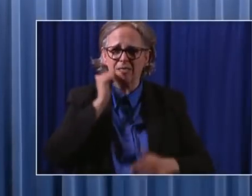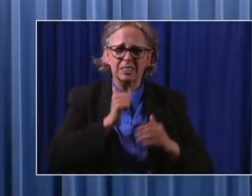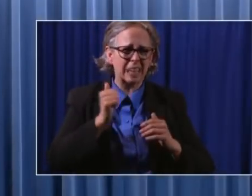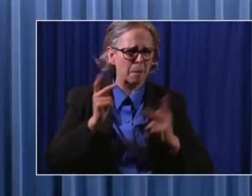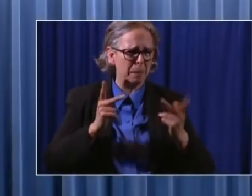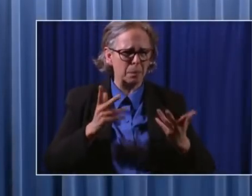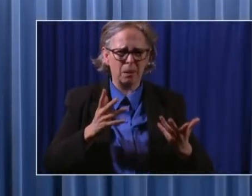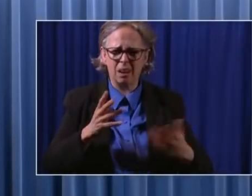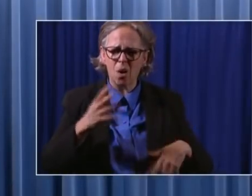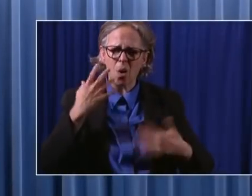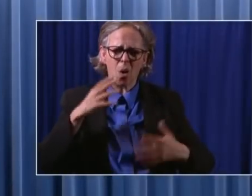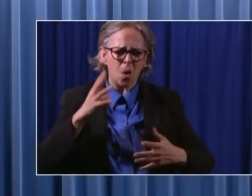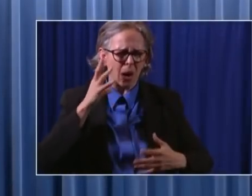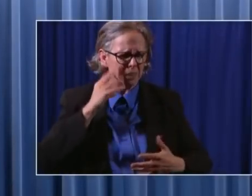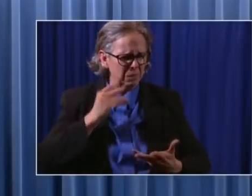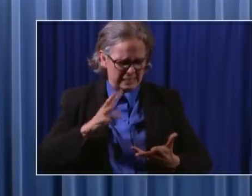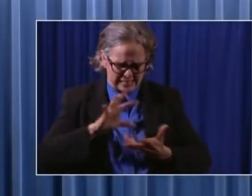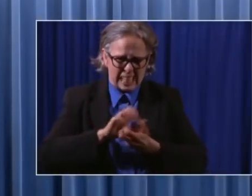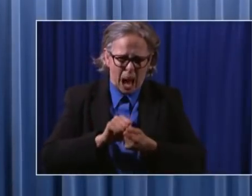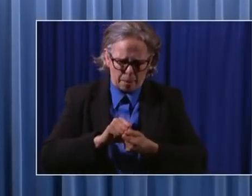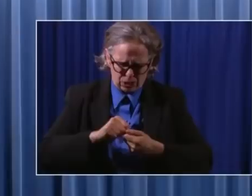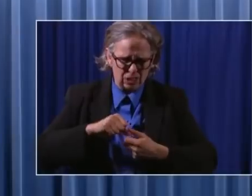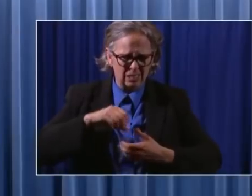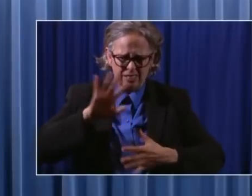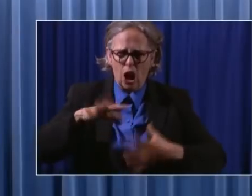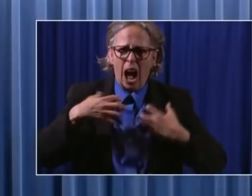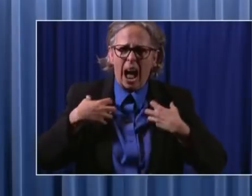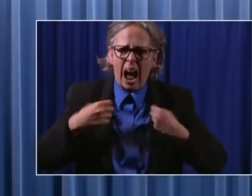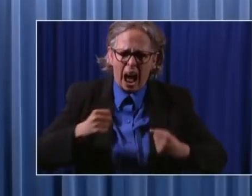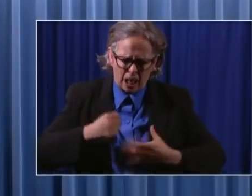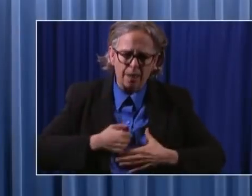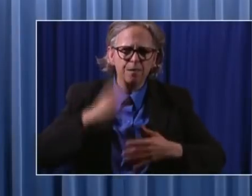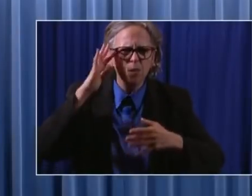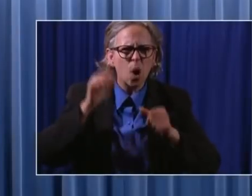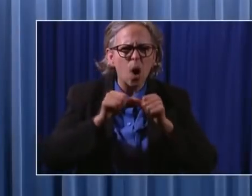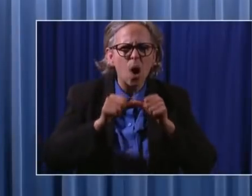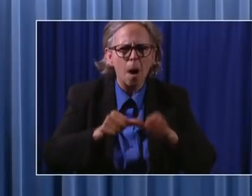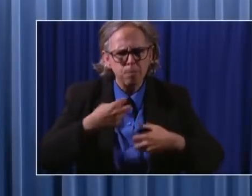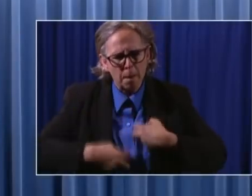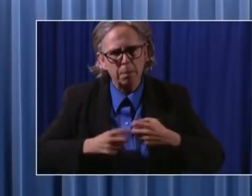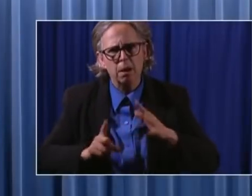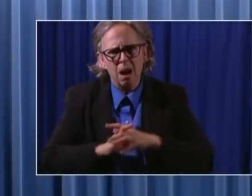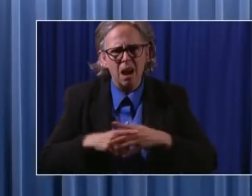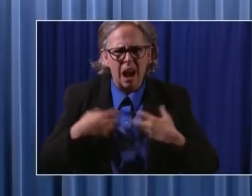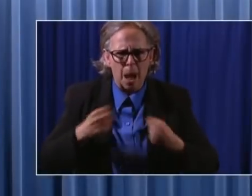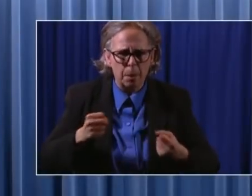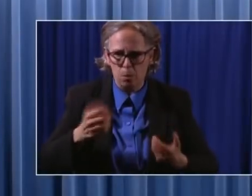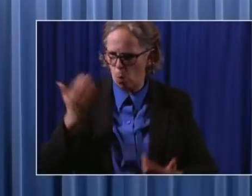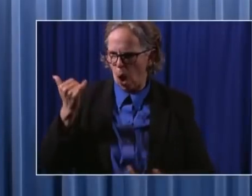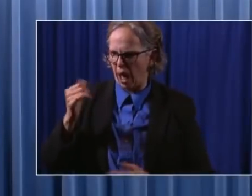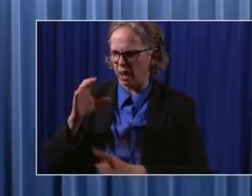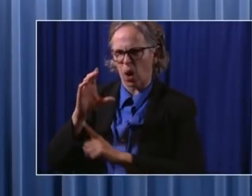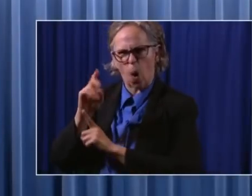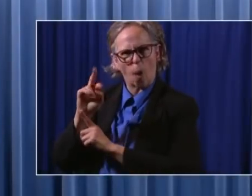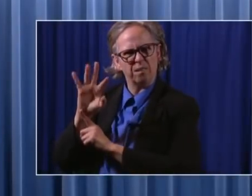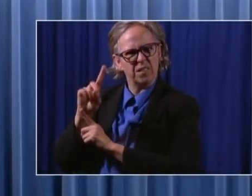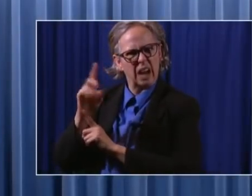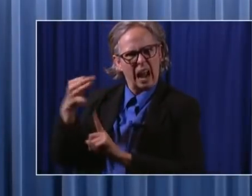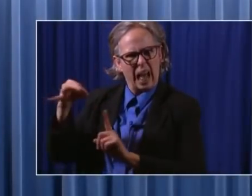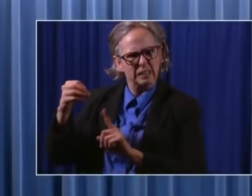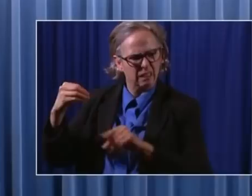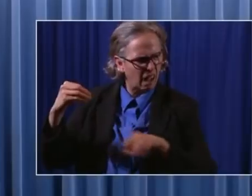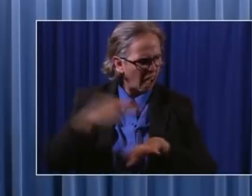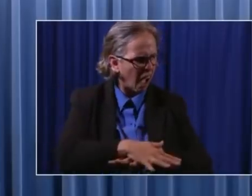health issues. So I would not, as we look at the number of people who are coming down with